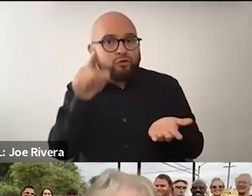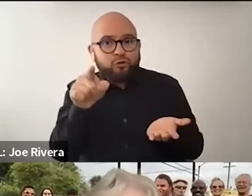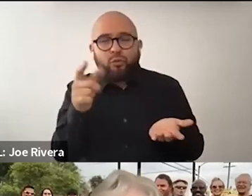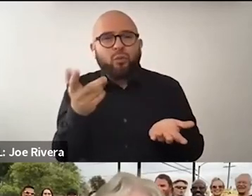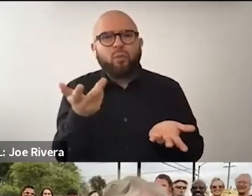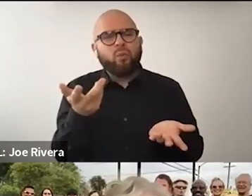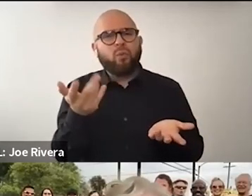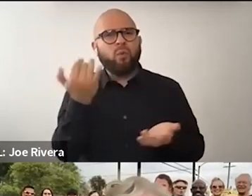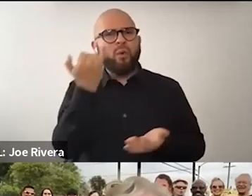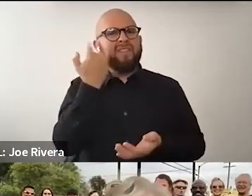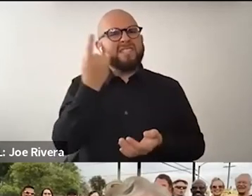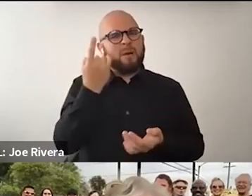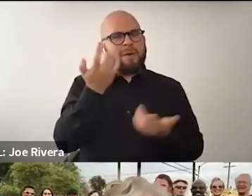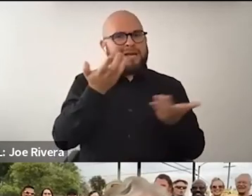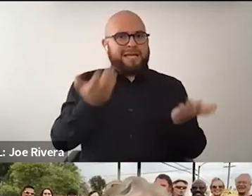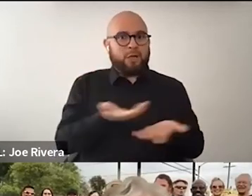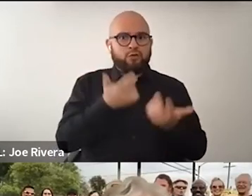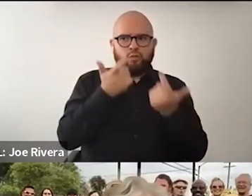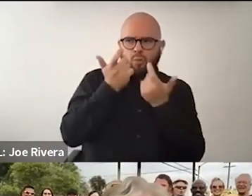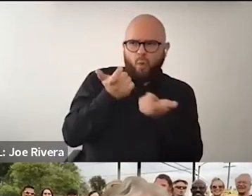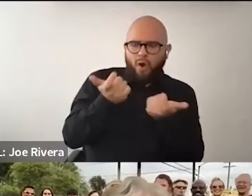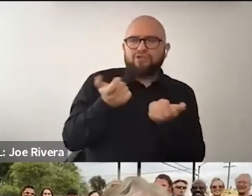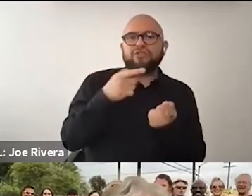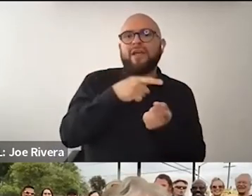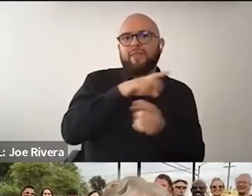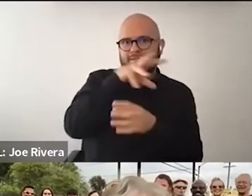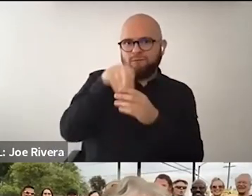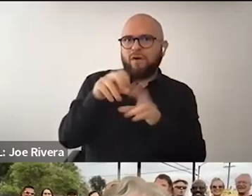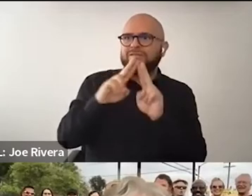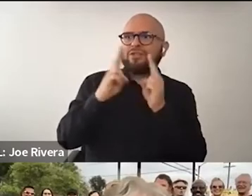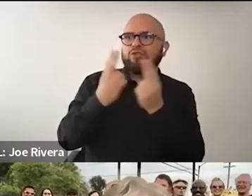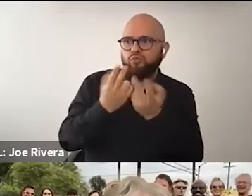union member and says, yeah, like, I believe in this, I want to help, you know,